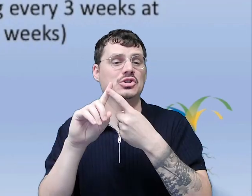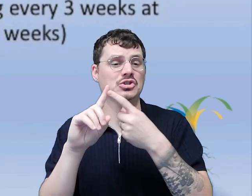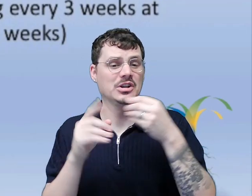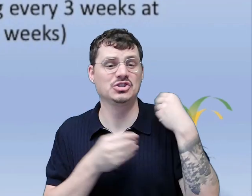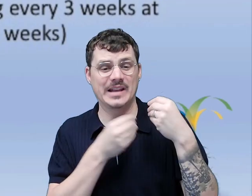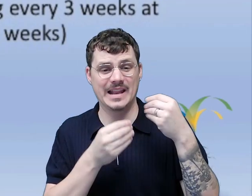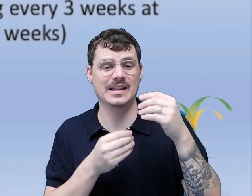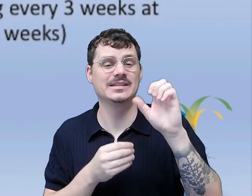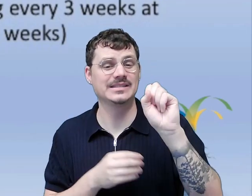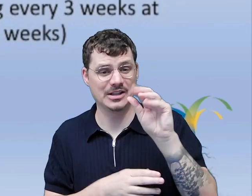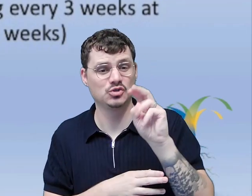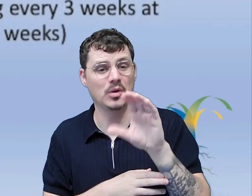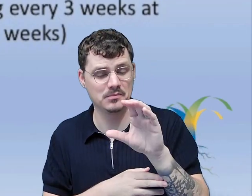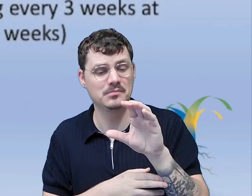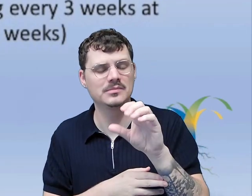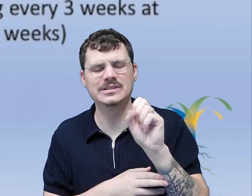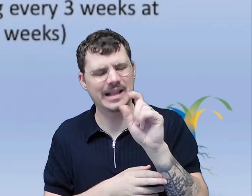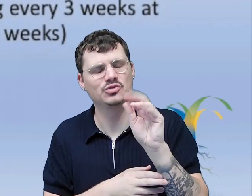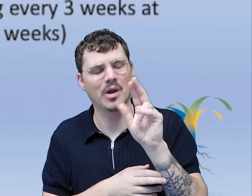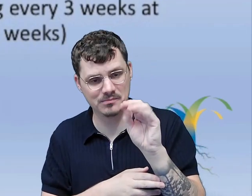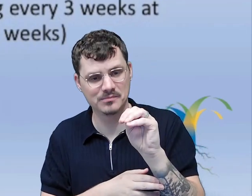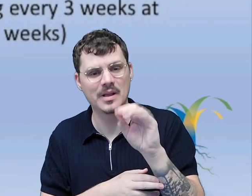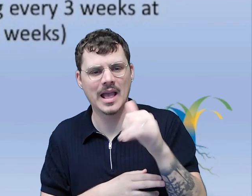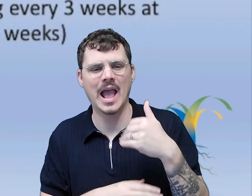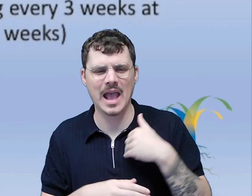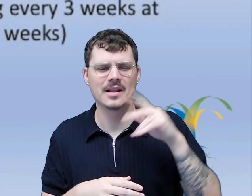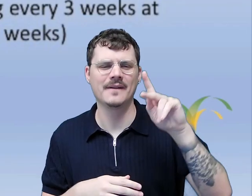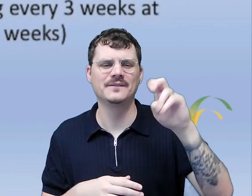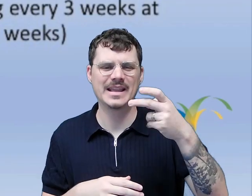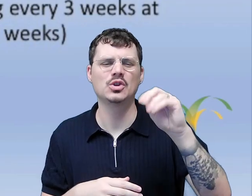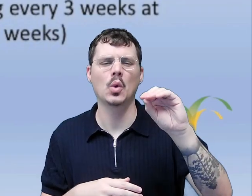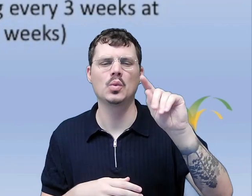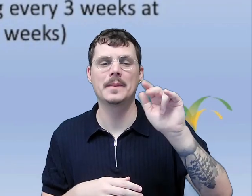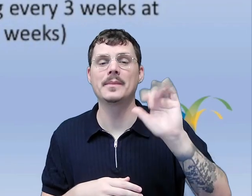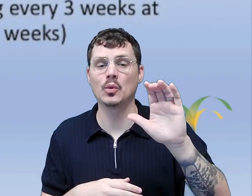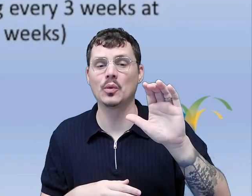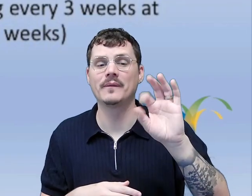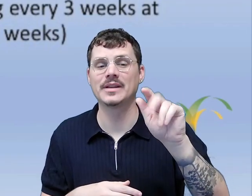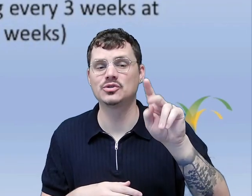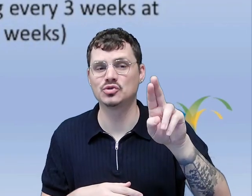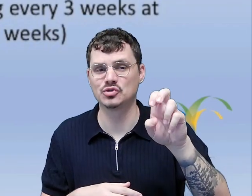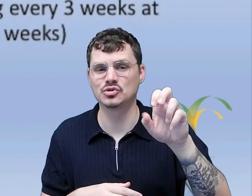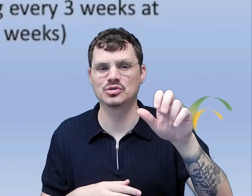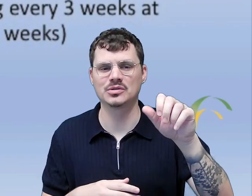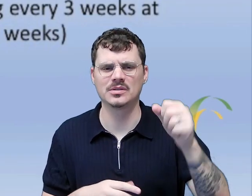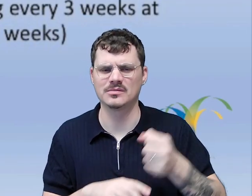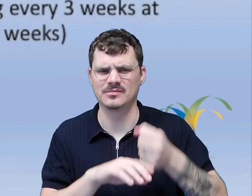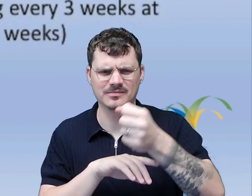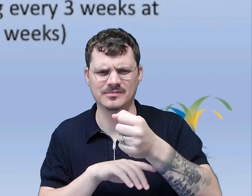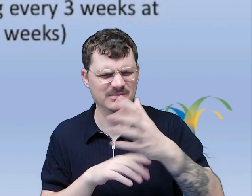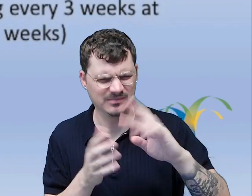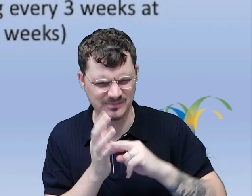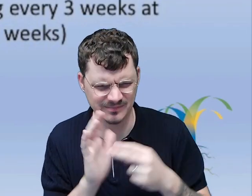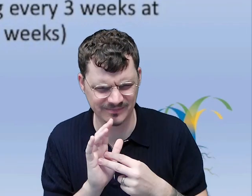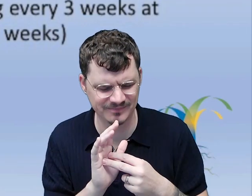very first genetic syndromes that had a phenotypical feature assigned